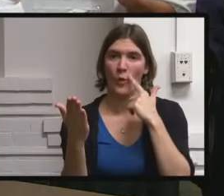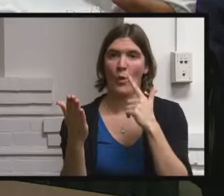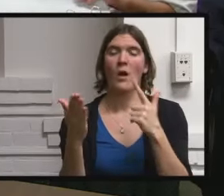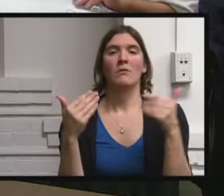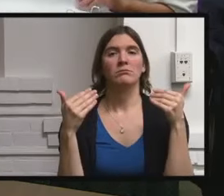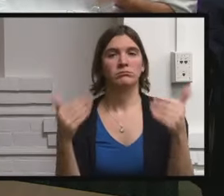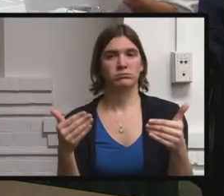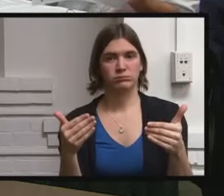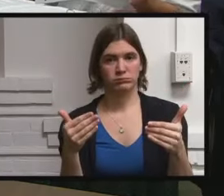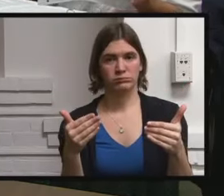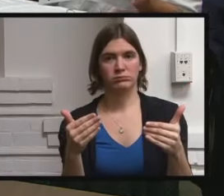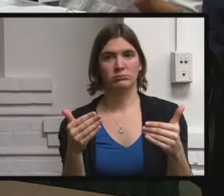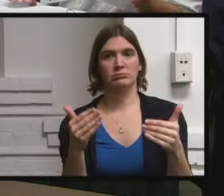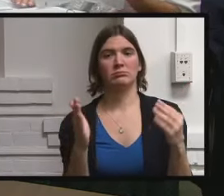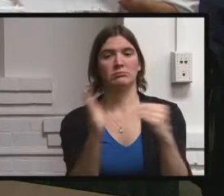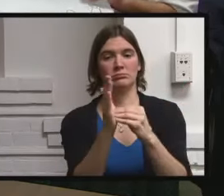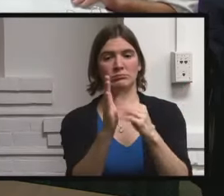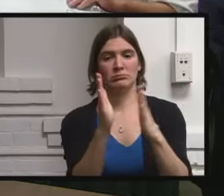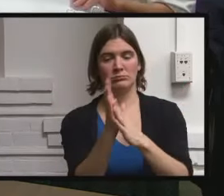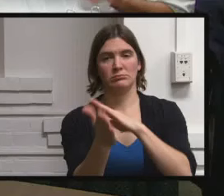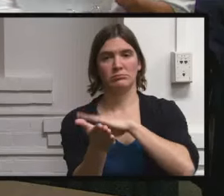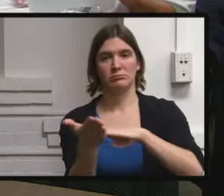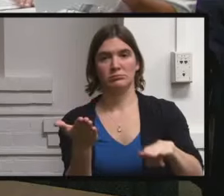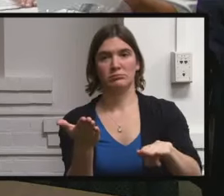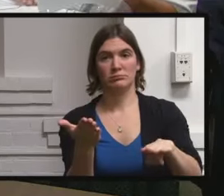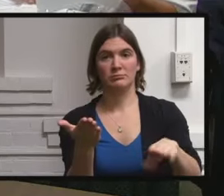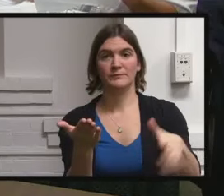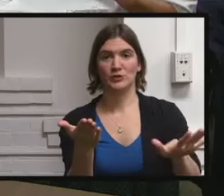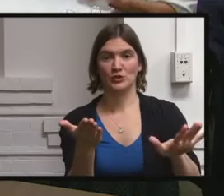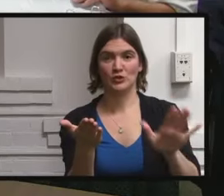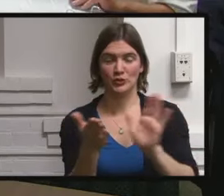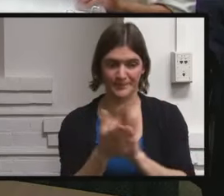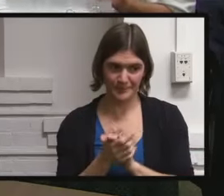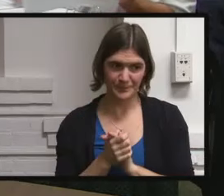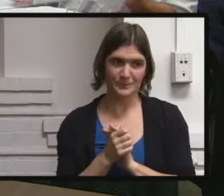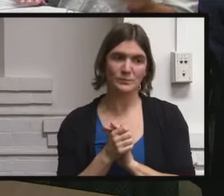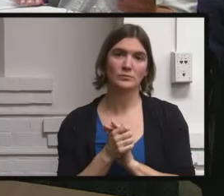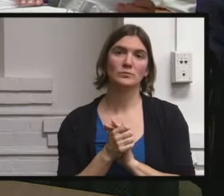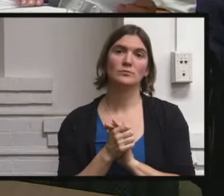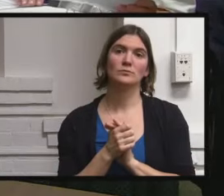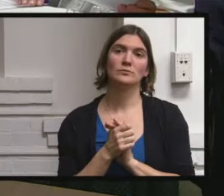to execute partial discharge